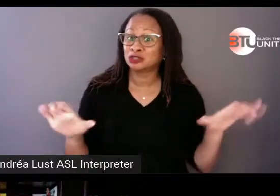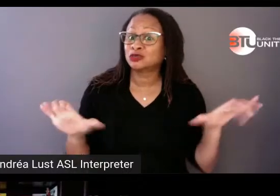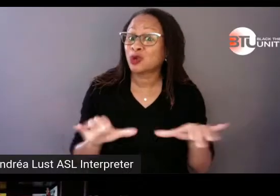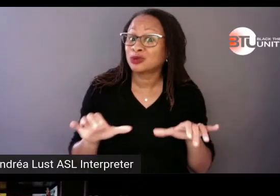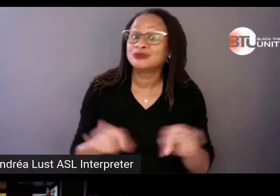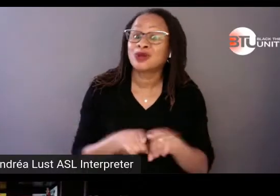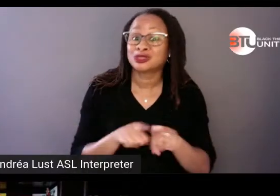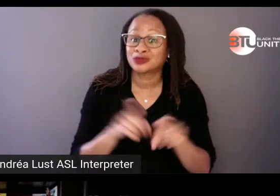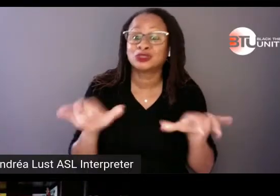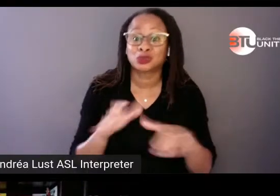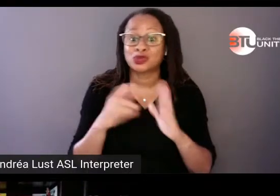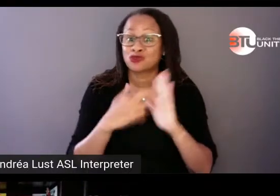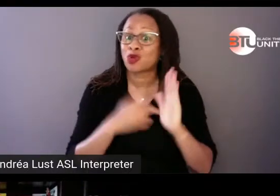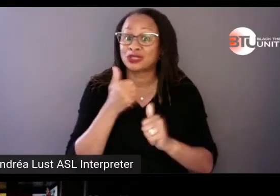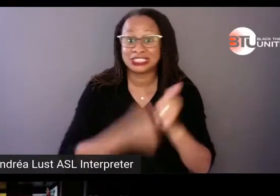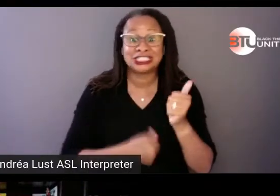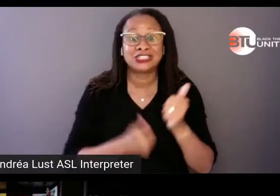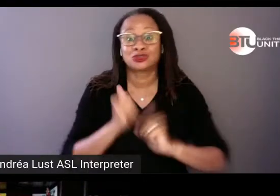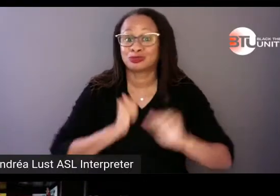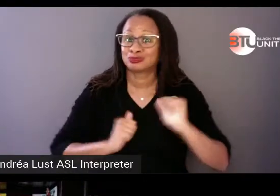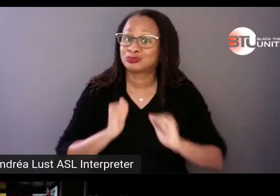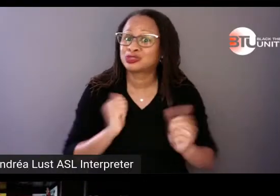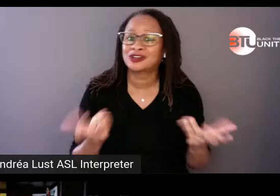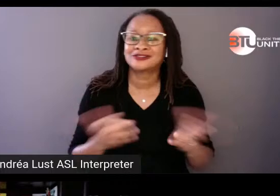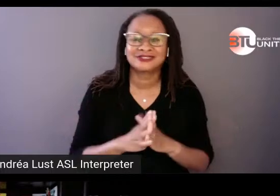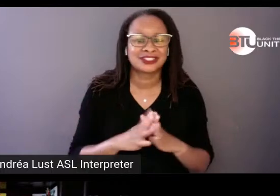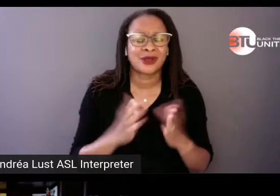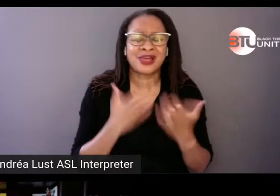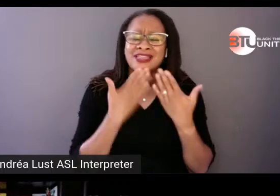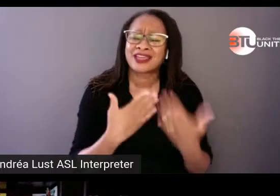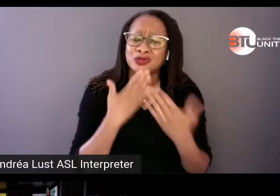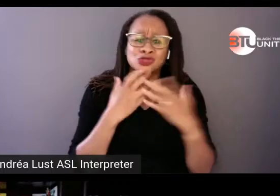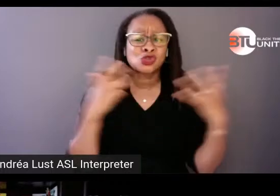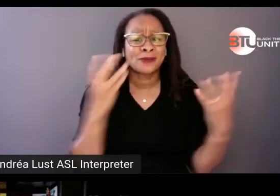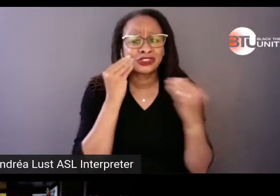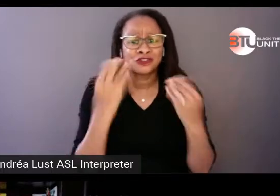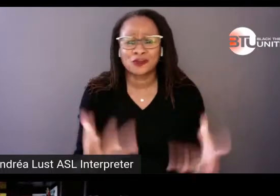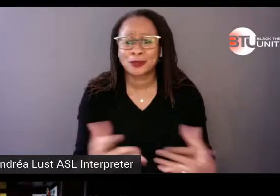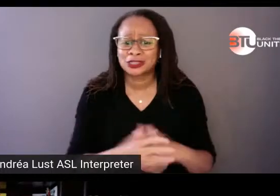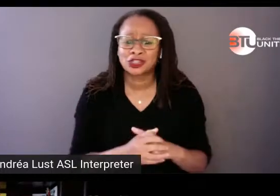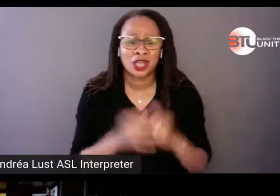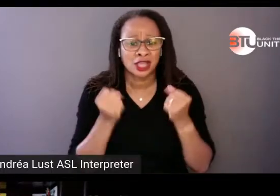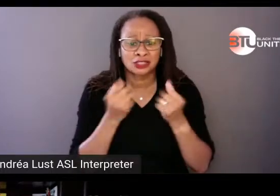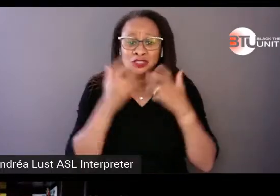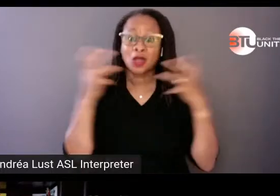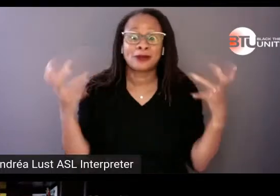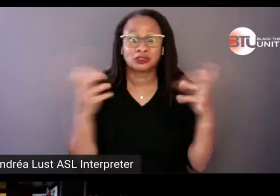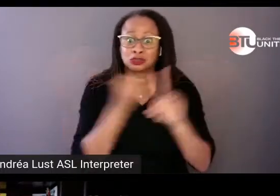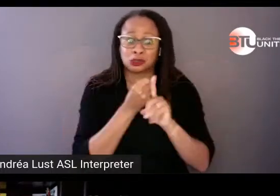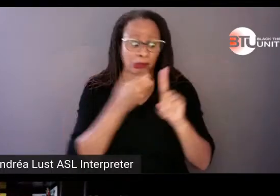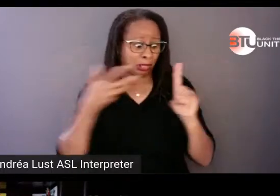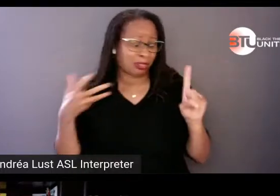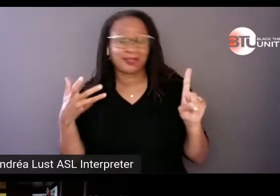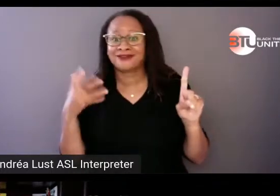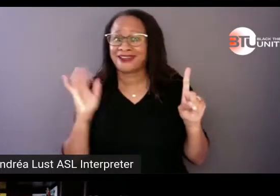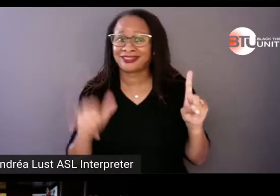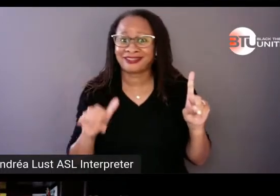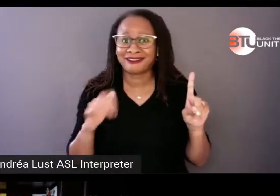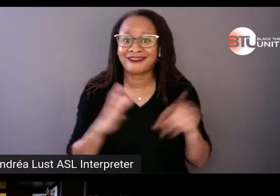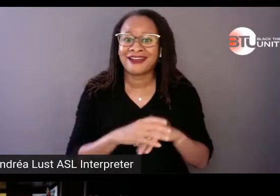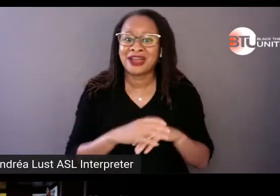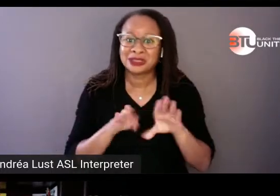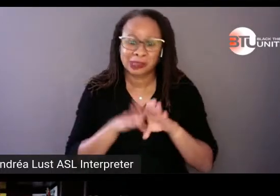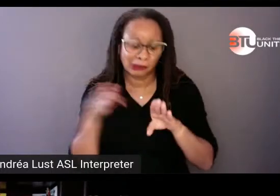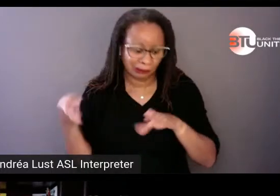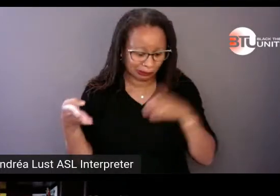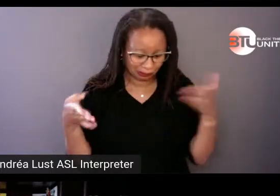your role in each show. So thank you. It was so, so informative. So much to unpack there, but I want to